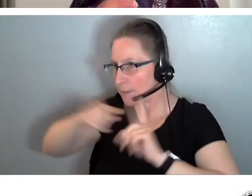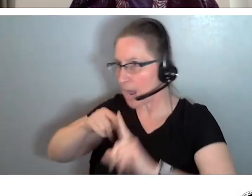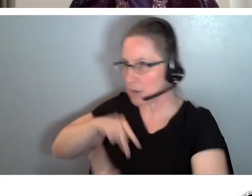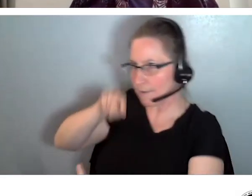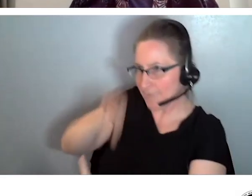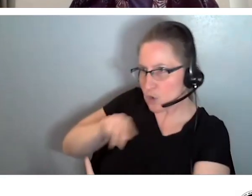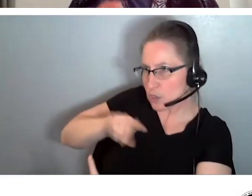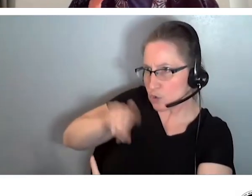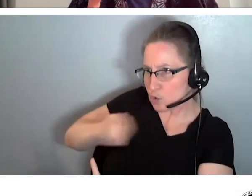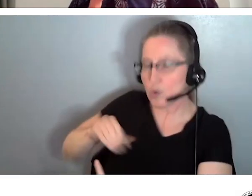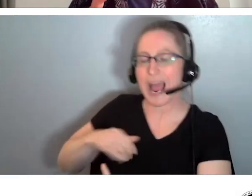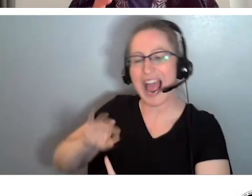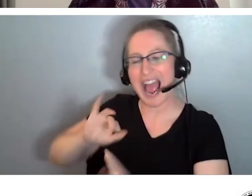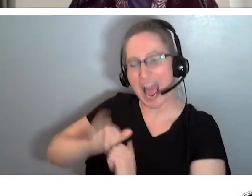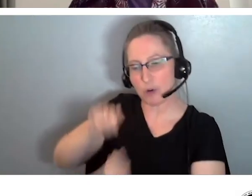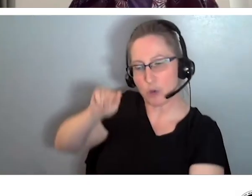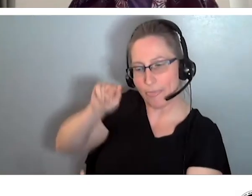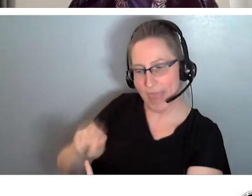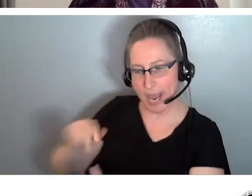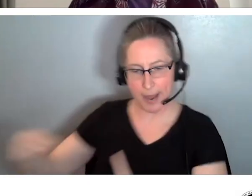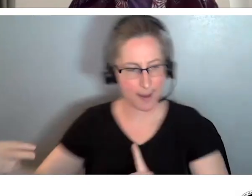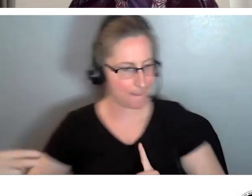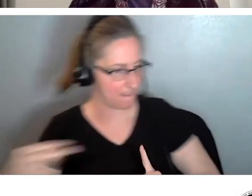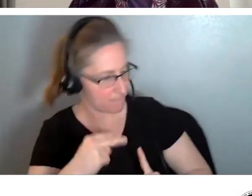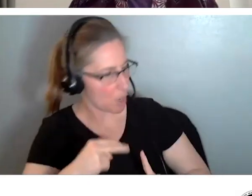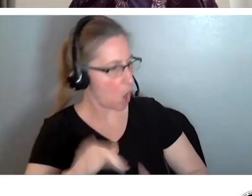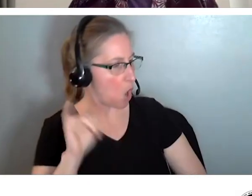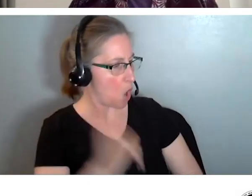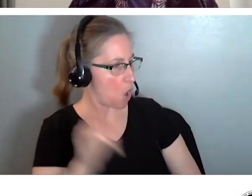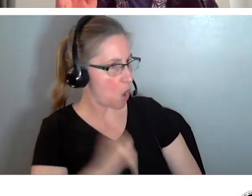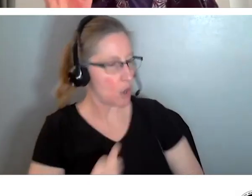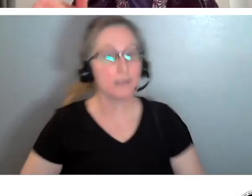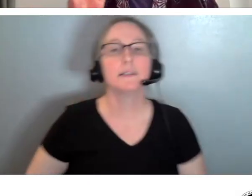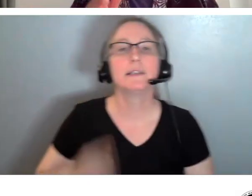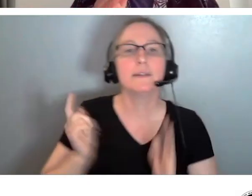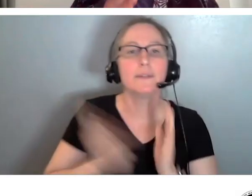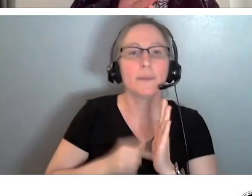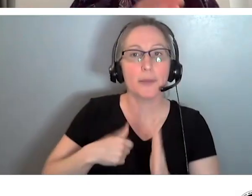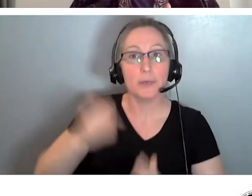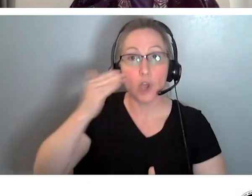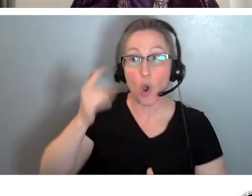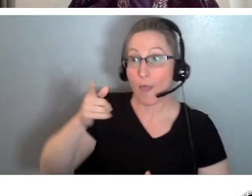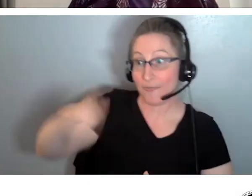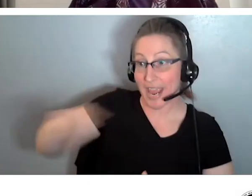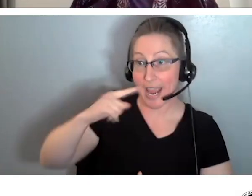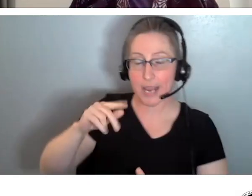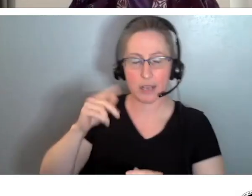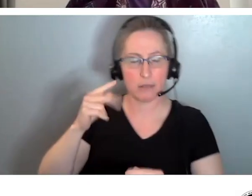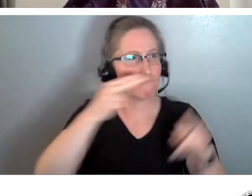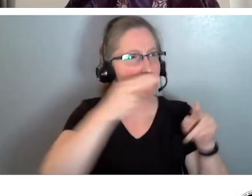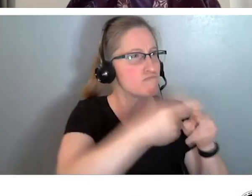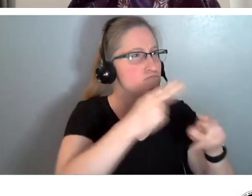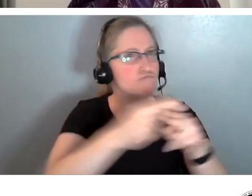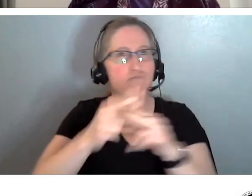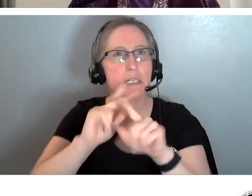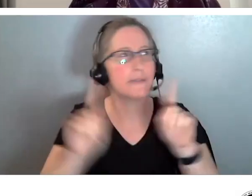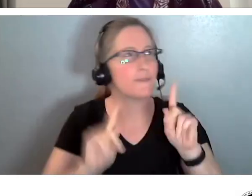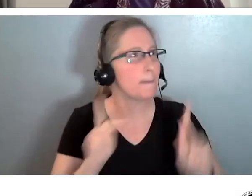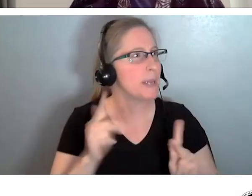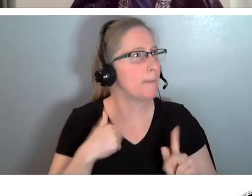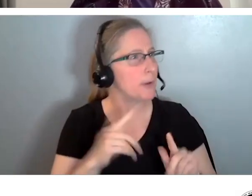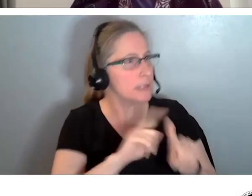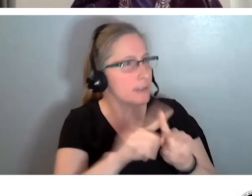child defined it. Just like many of us have had the experience of realizing that they define each professional in a different way. They